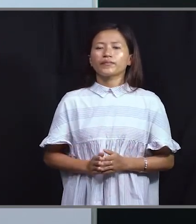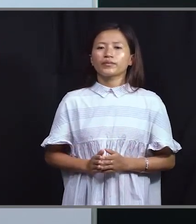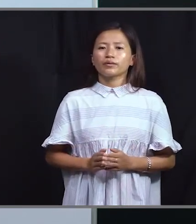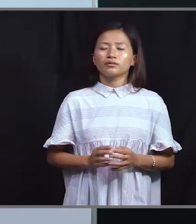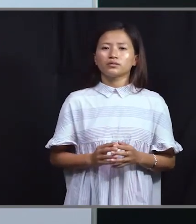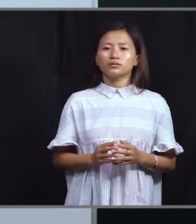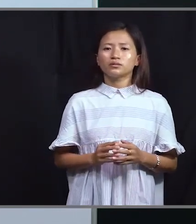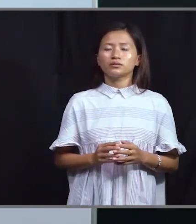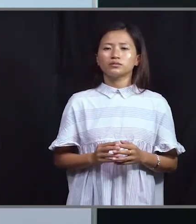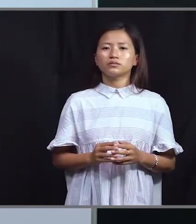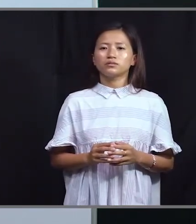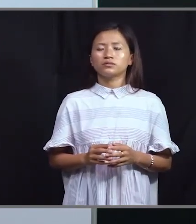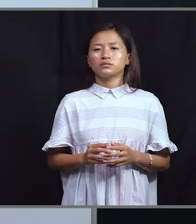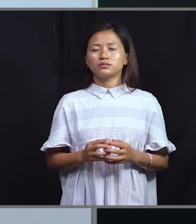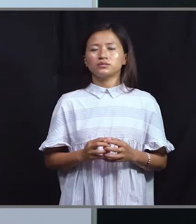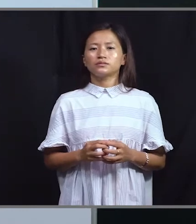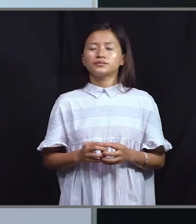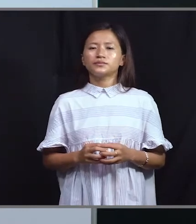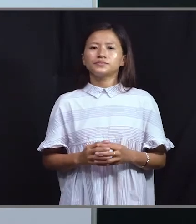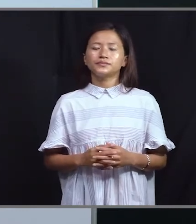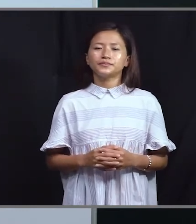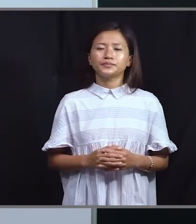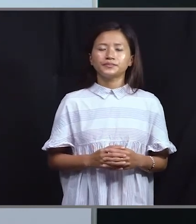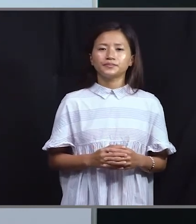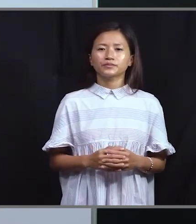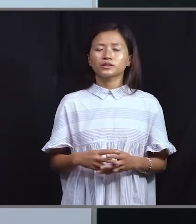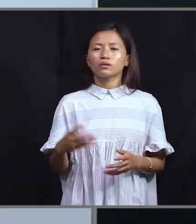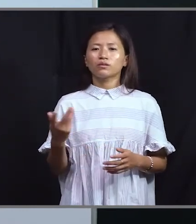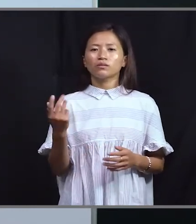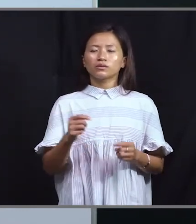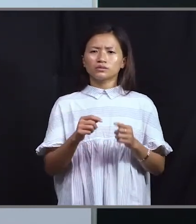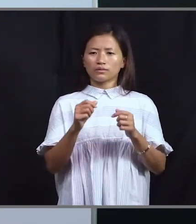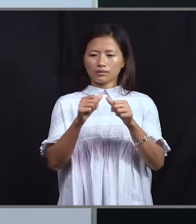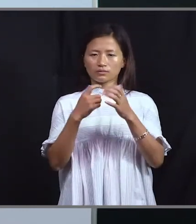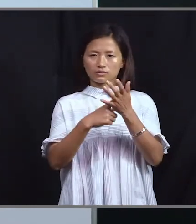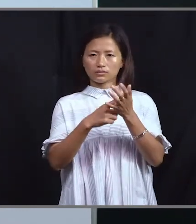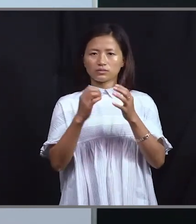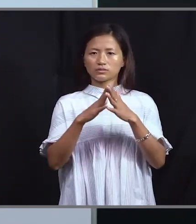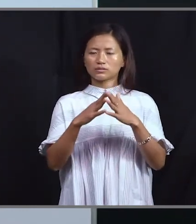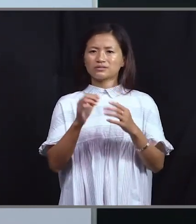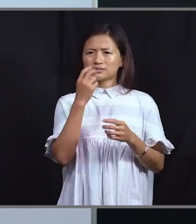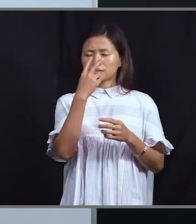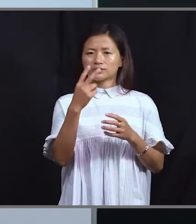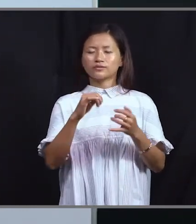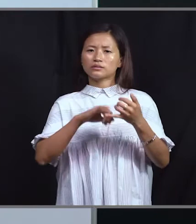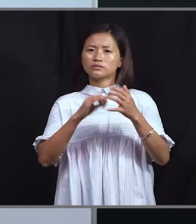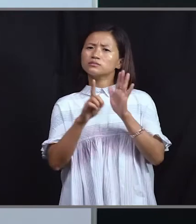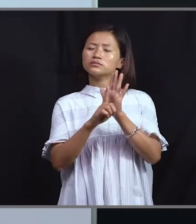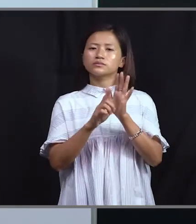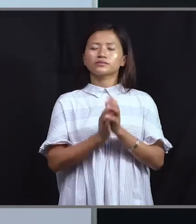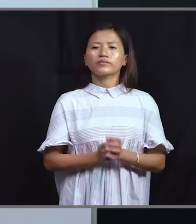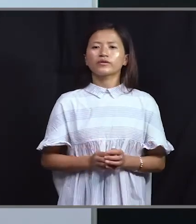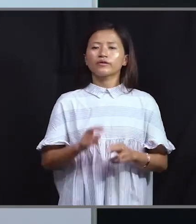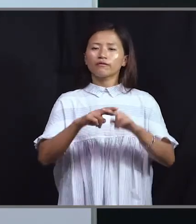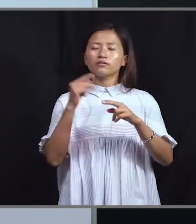and controlling, then again planning, isn't it? So, what does this arrow signify? This arrow signifies that the functions of